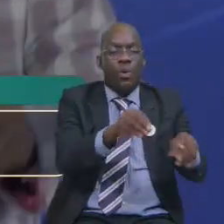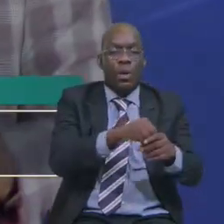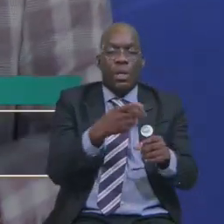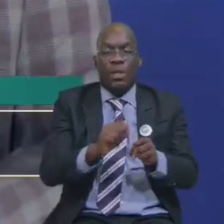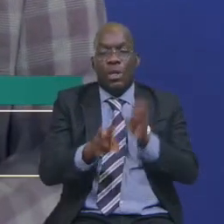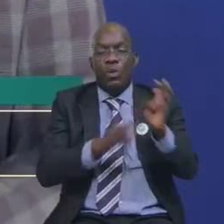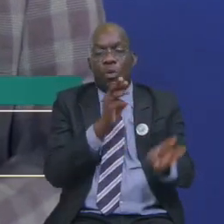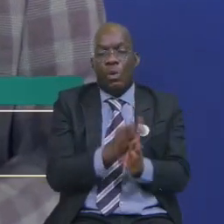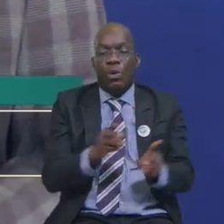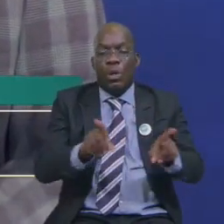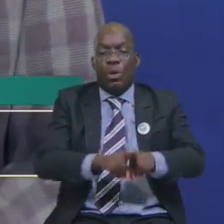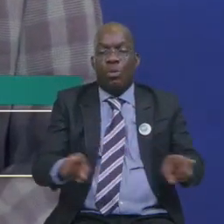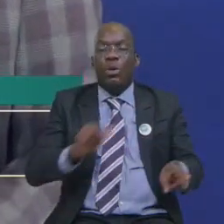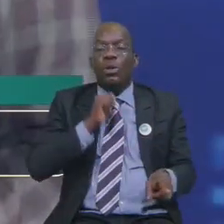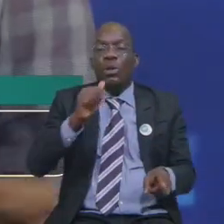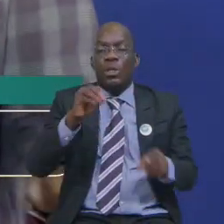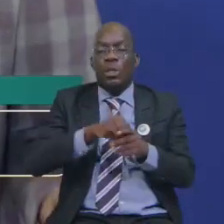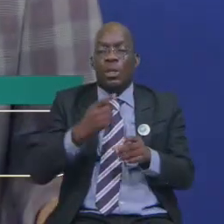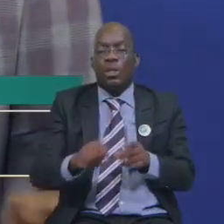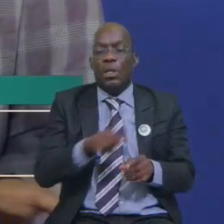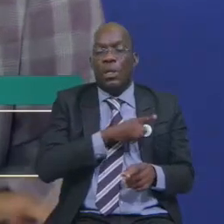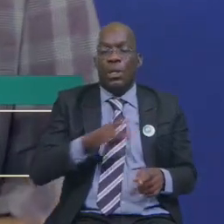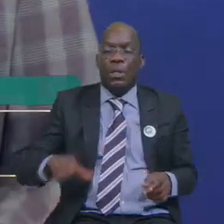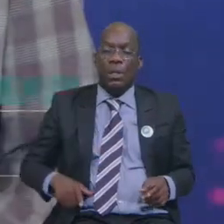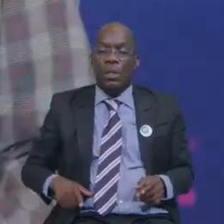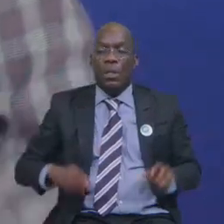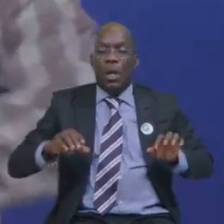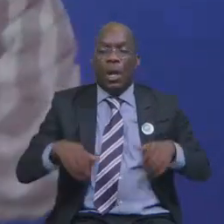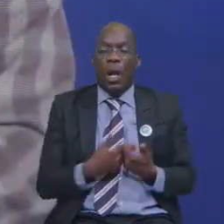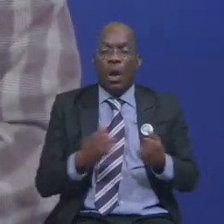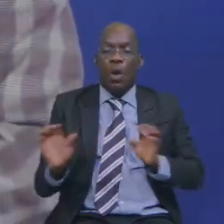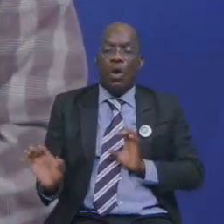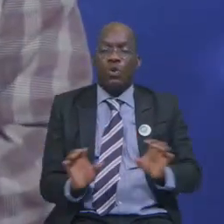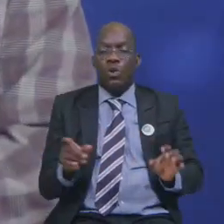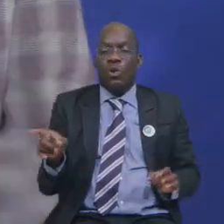not in the Lord, how do they achieve